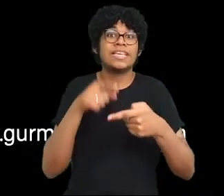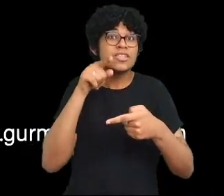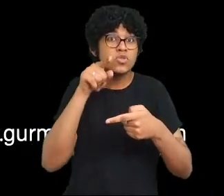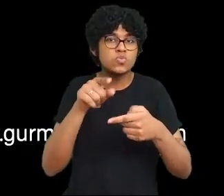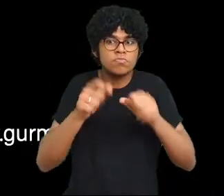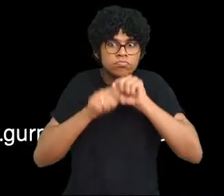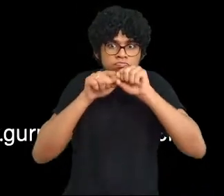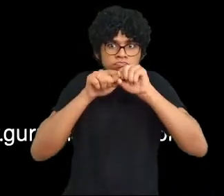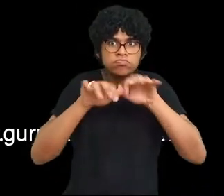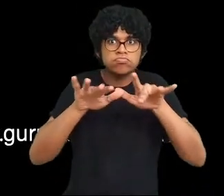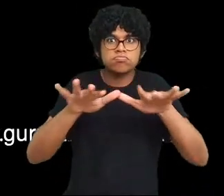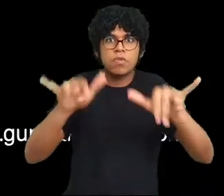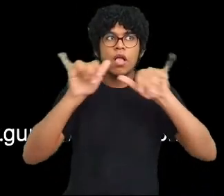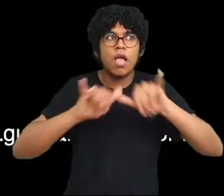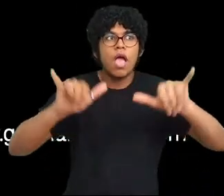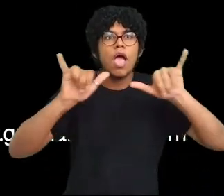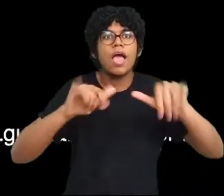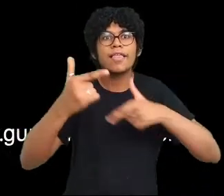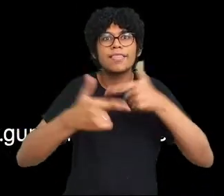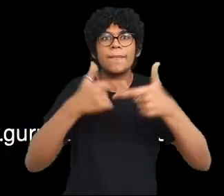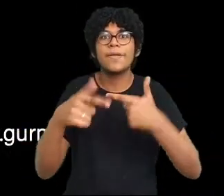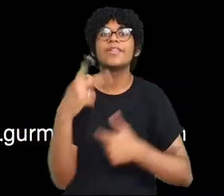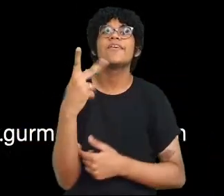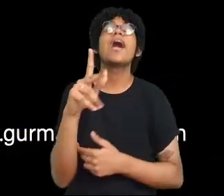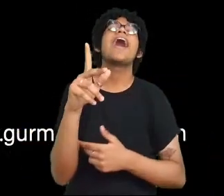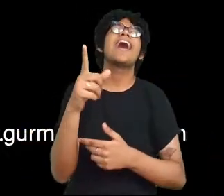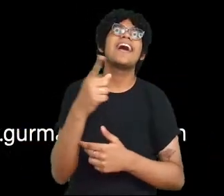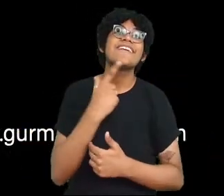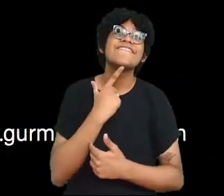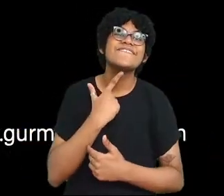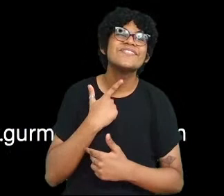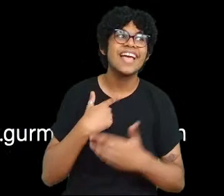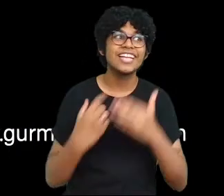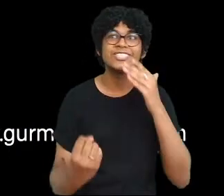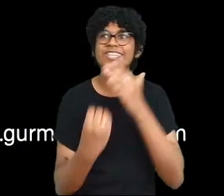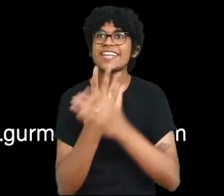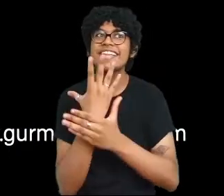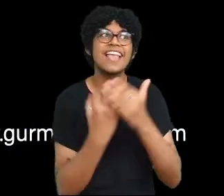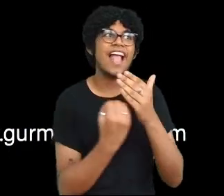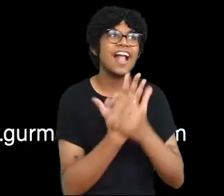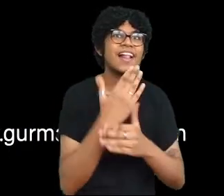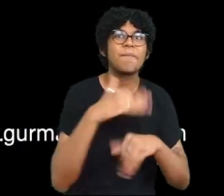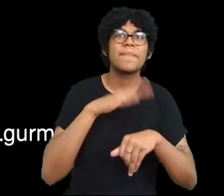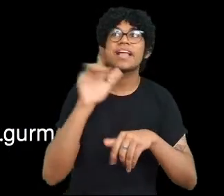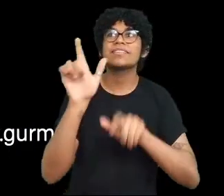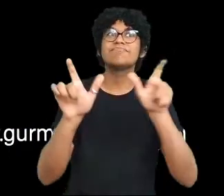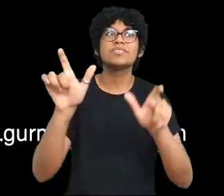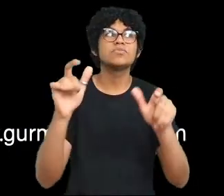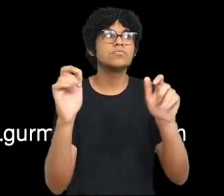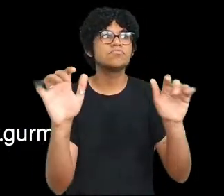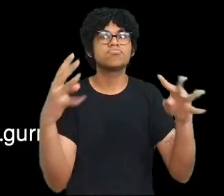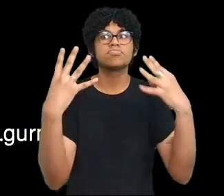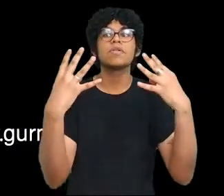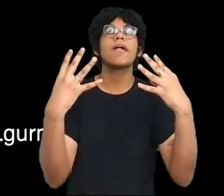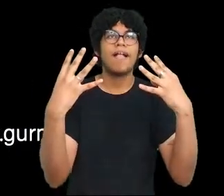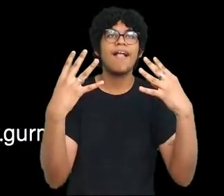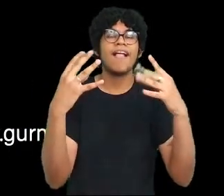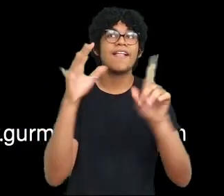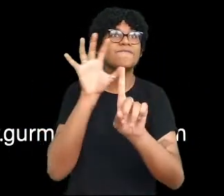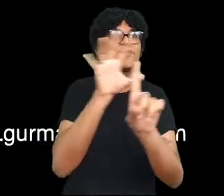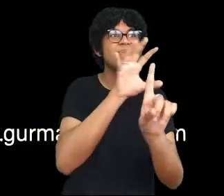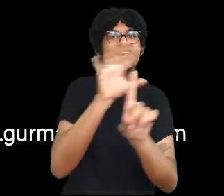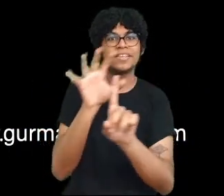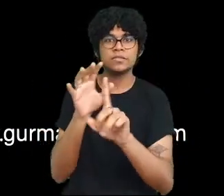more comes in, because you will get a feedback loop if people like it, if people resonate with something you've made.